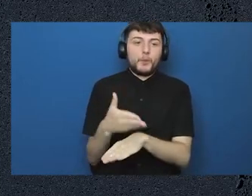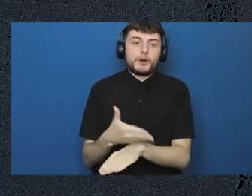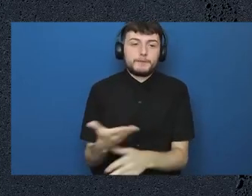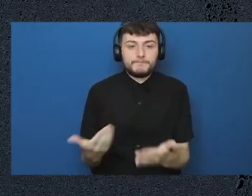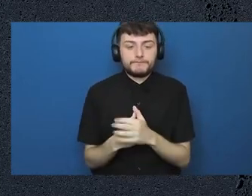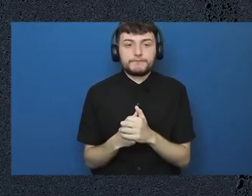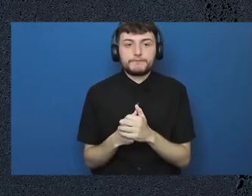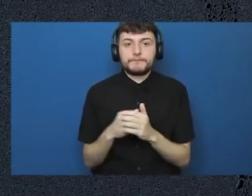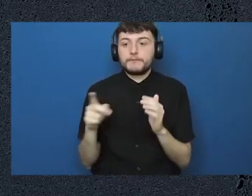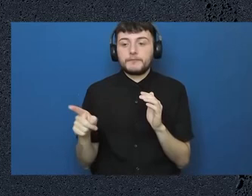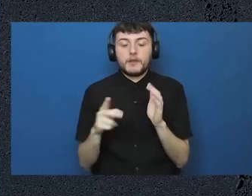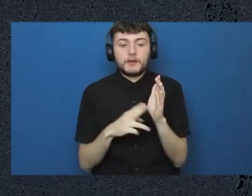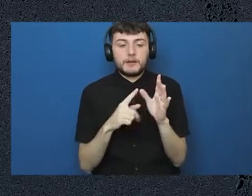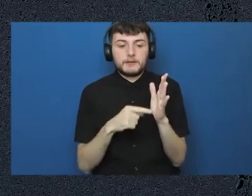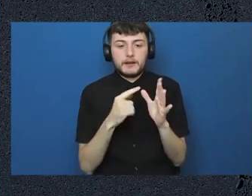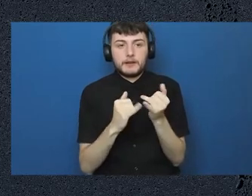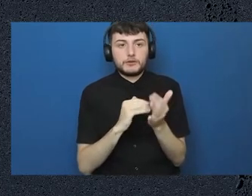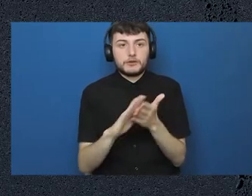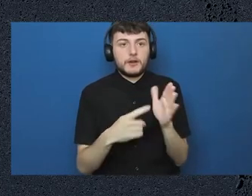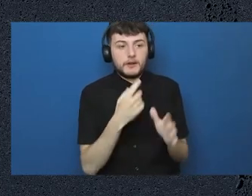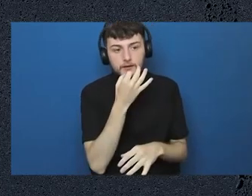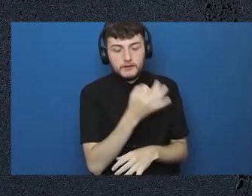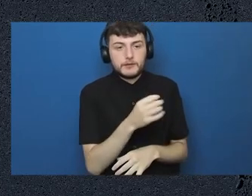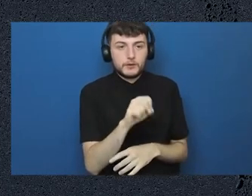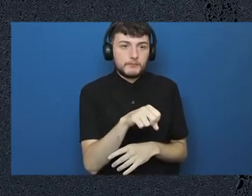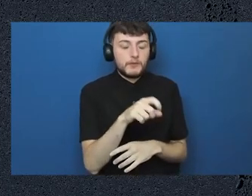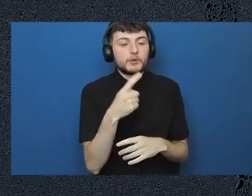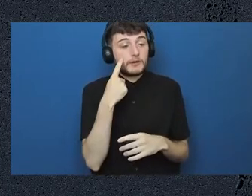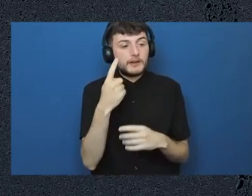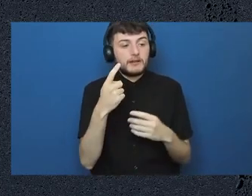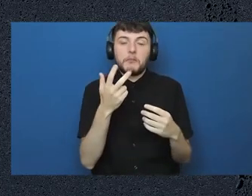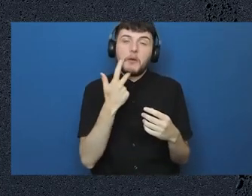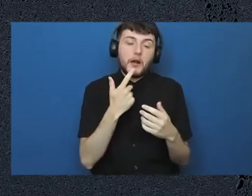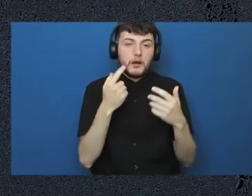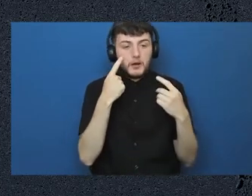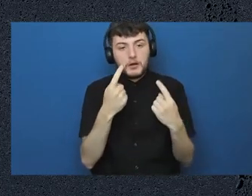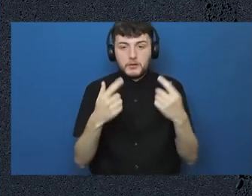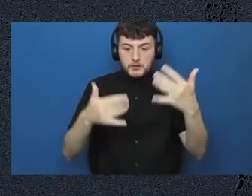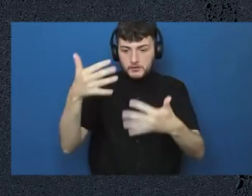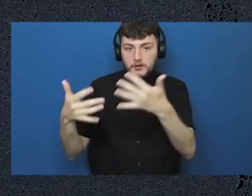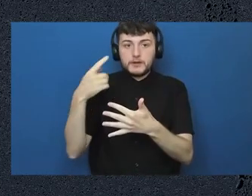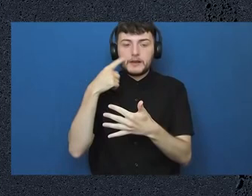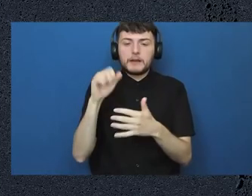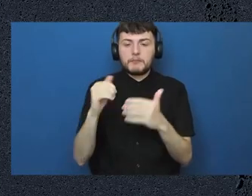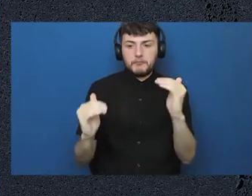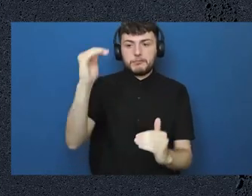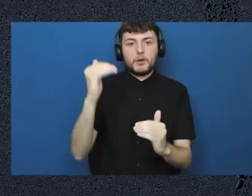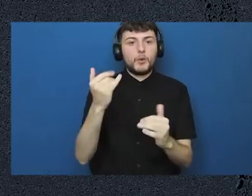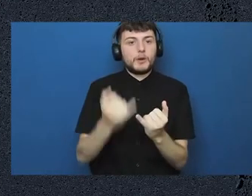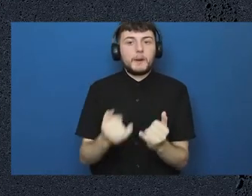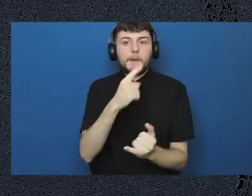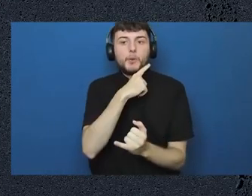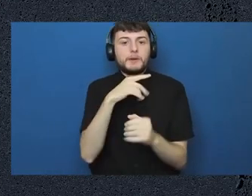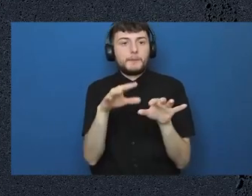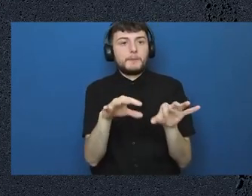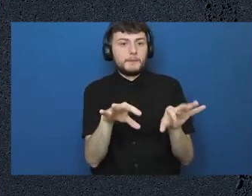know, you've got maybe, yes, okay, more boys are choosing the sciences than girls perhaps, but you know, in those early years, there's